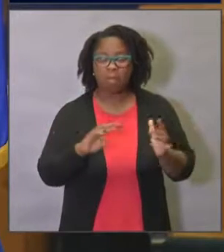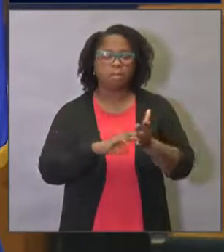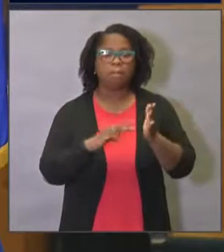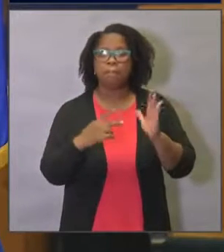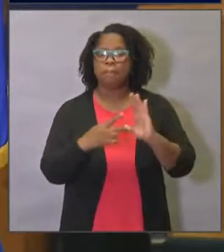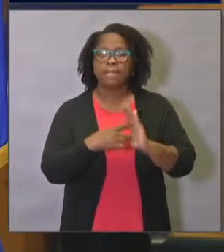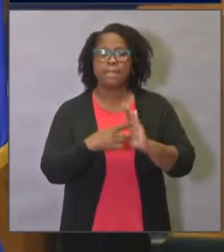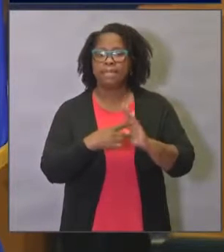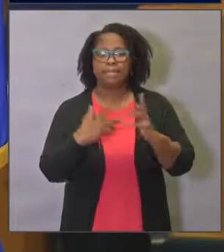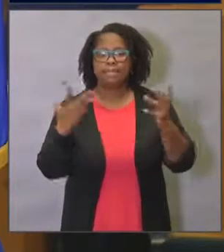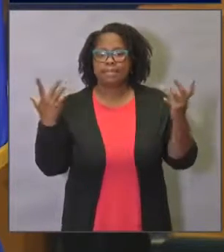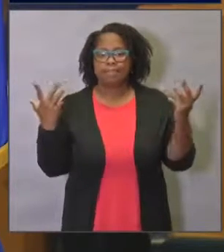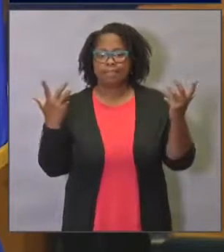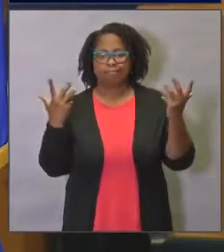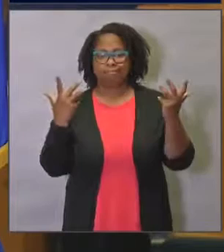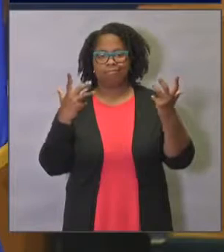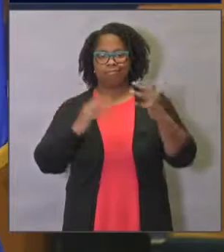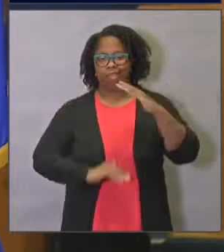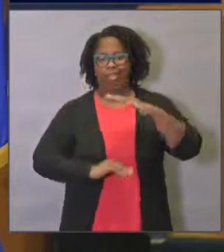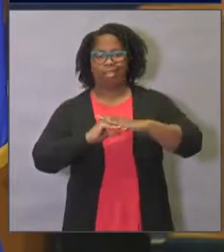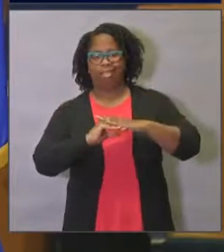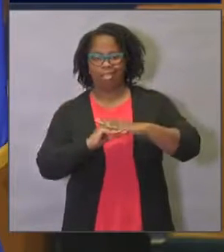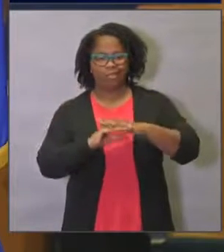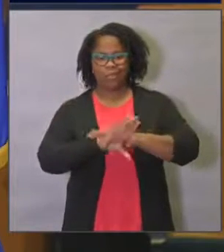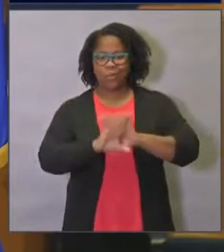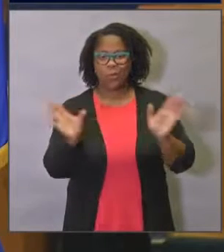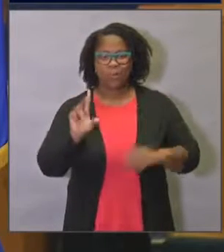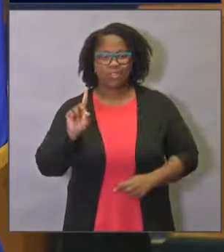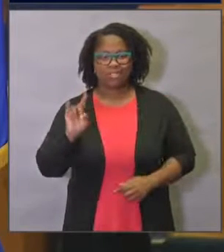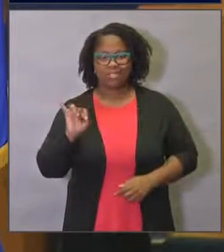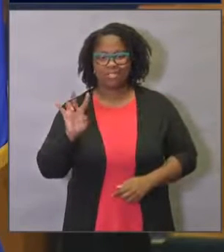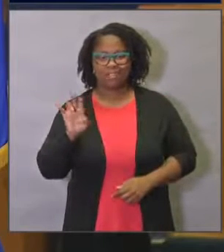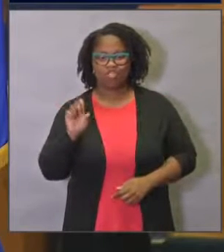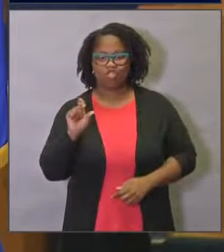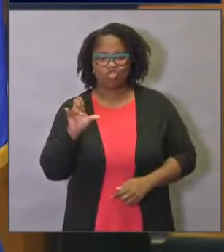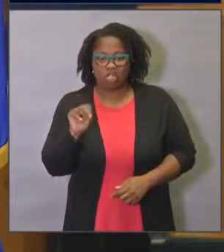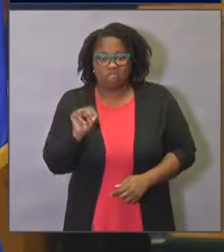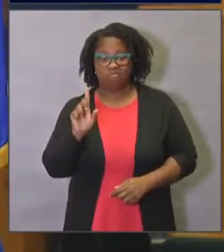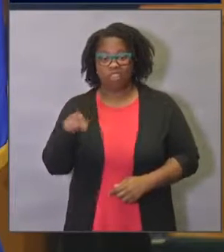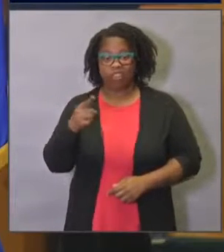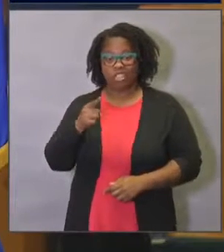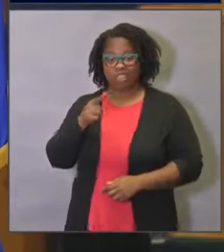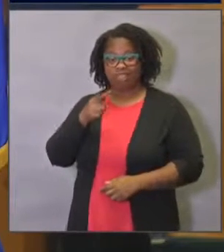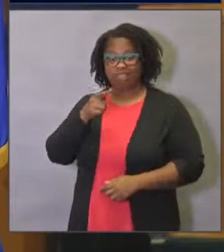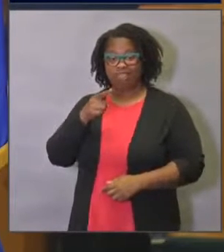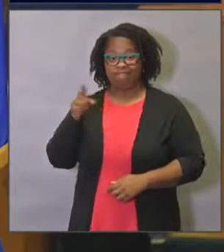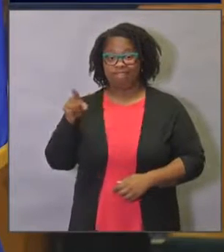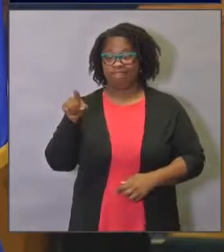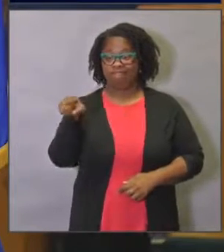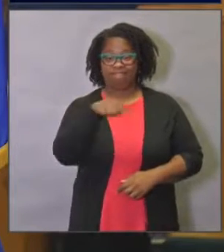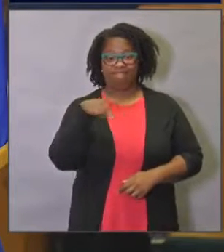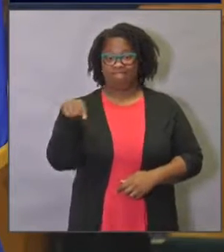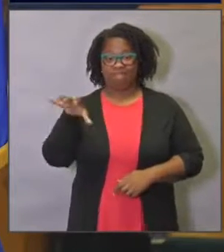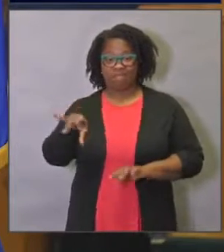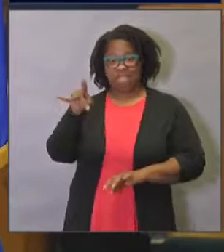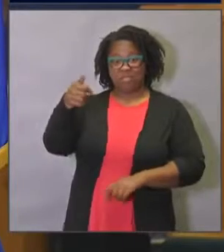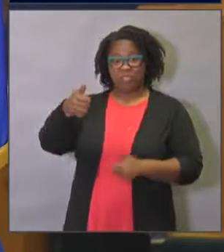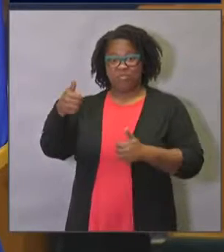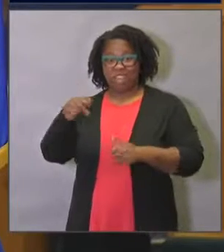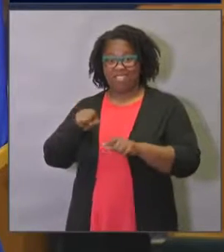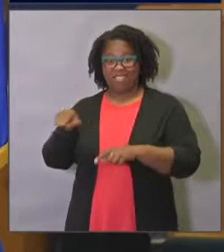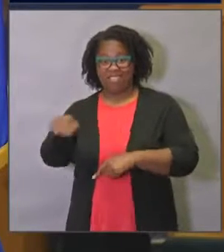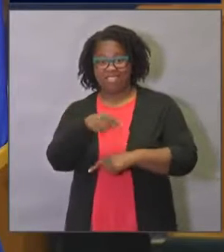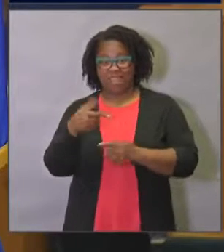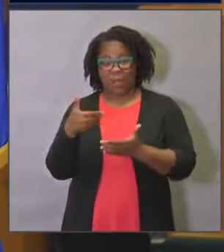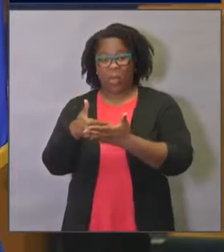effectively you're past the diversion process, and then ambulances just go to the closest emergency department with still some effort to load balance, but